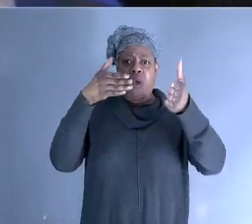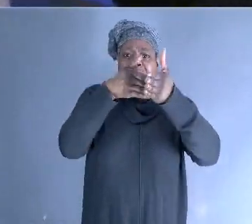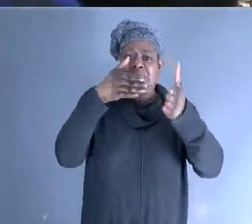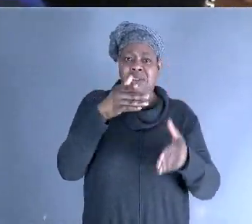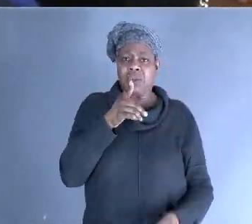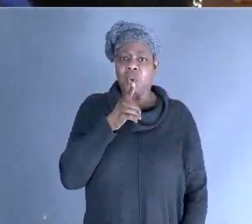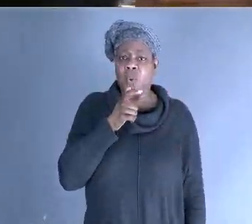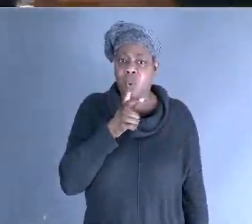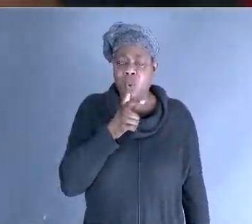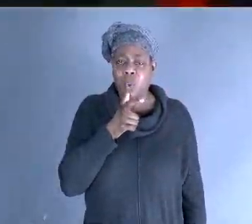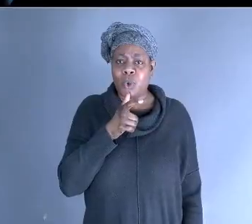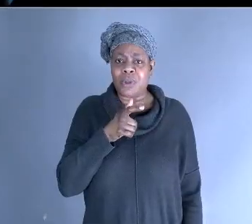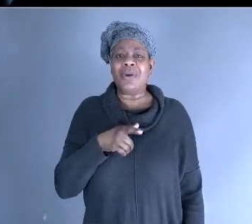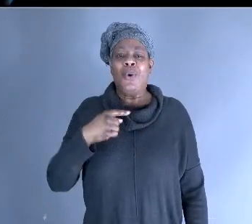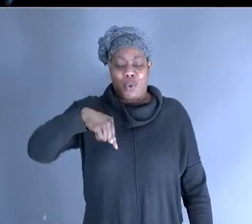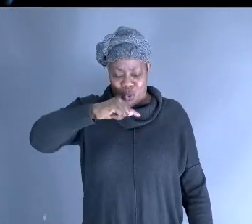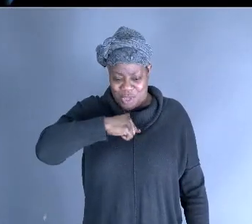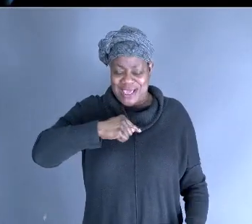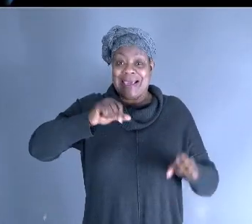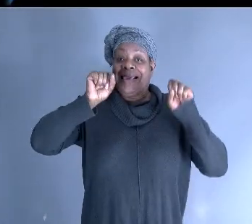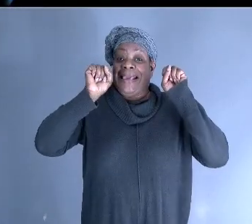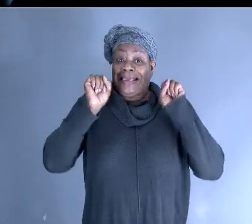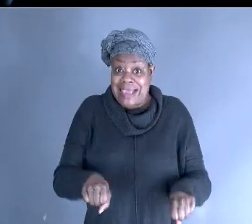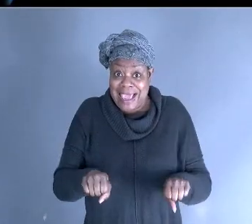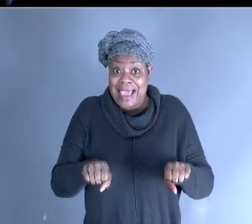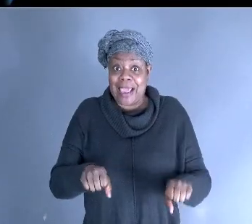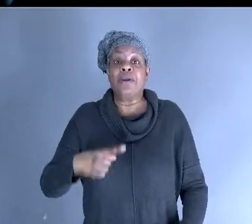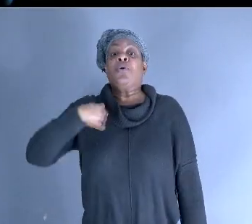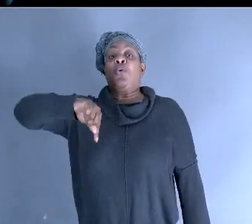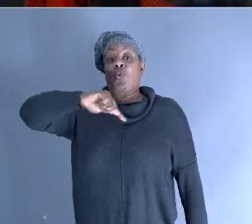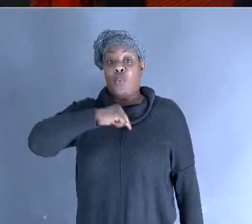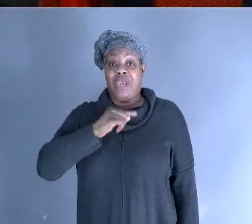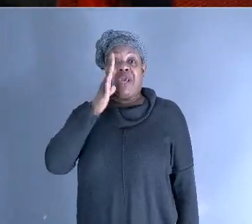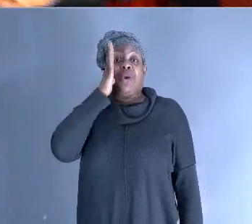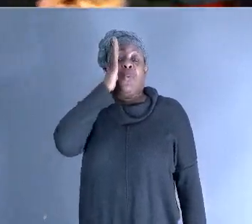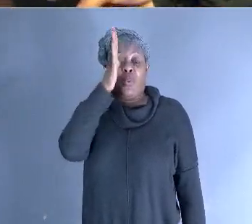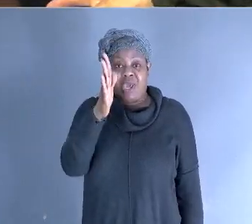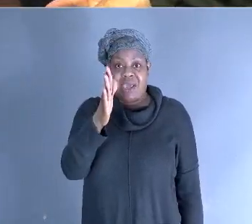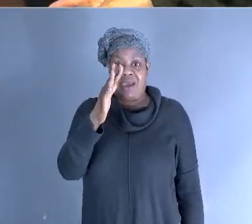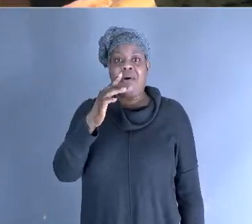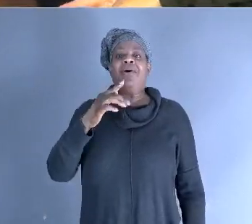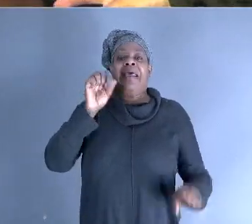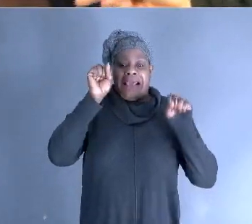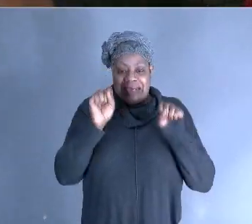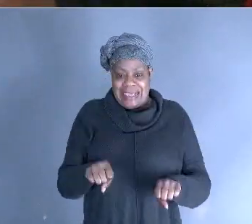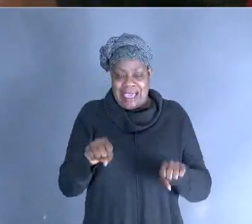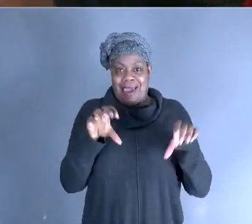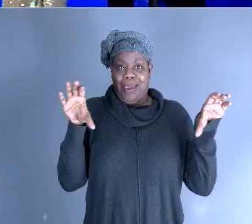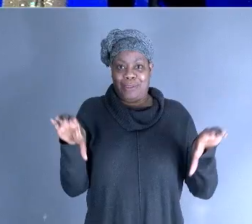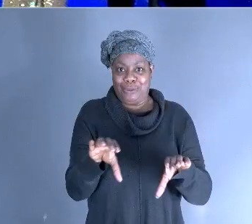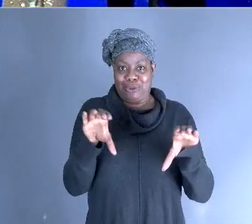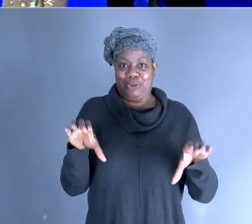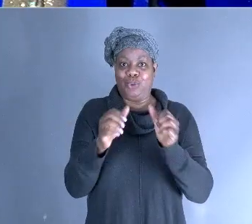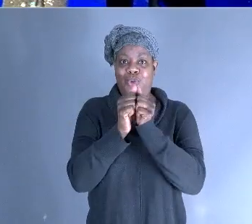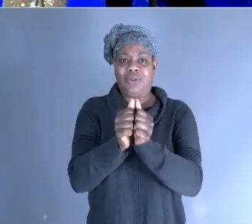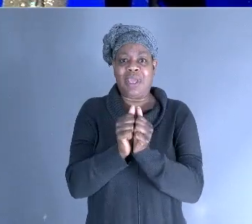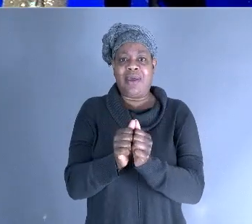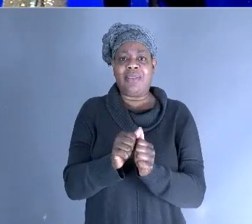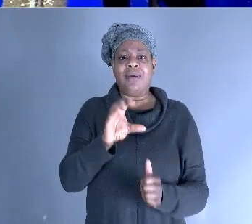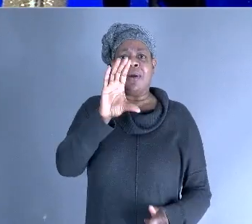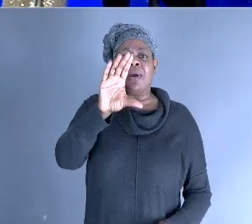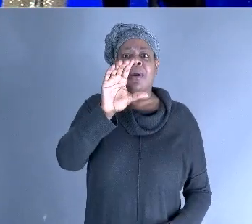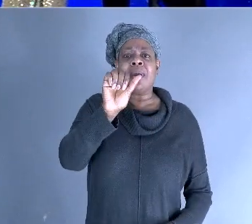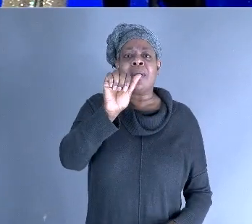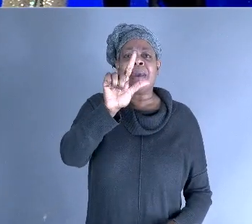will, and we can do it together. Aren't you glad that Caleb had faith beyond what he could